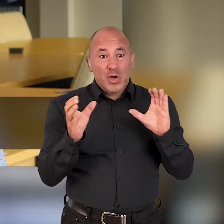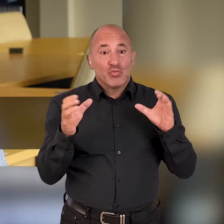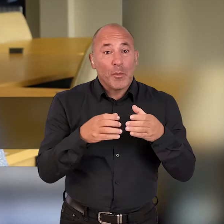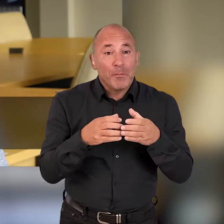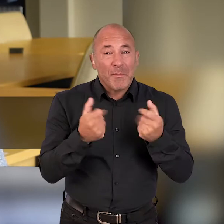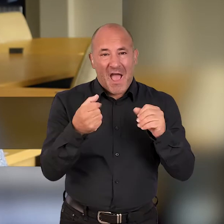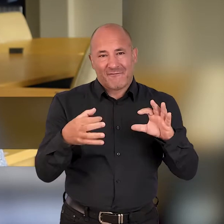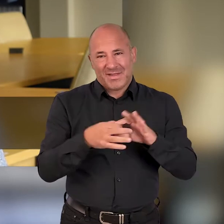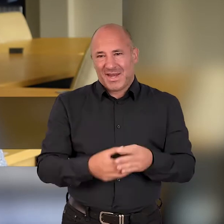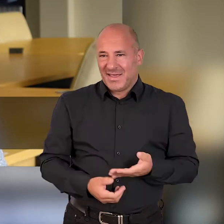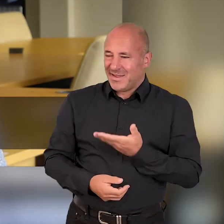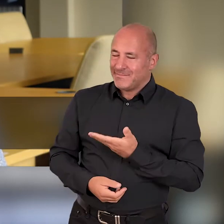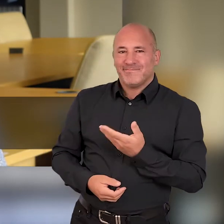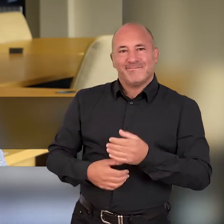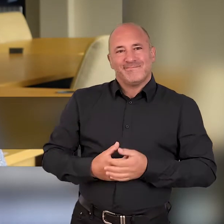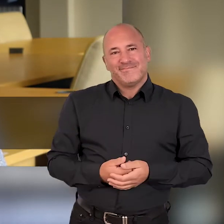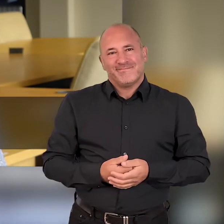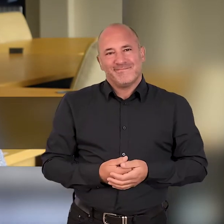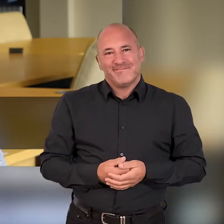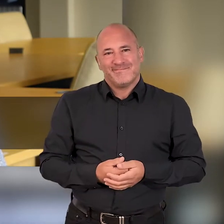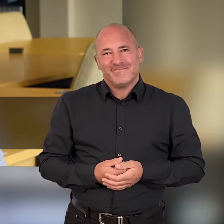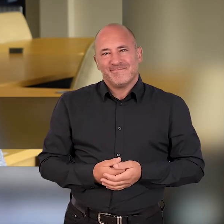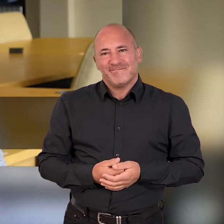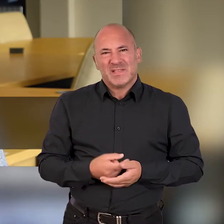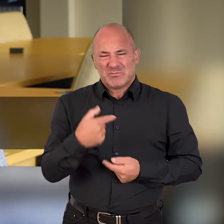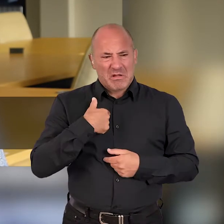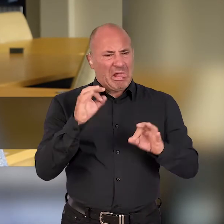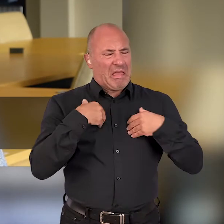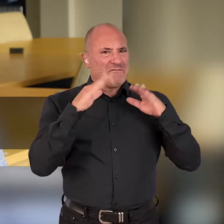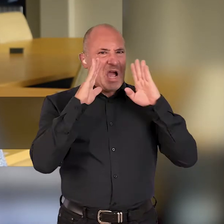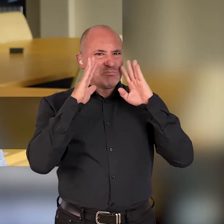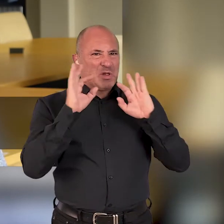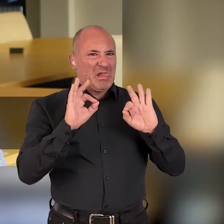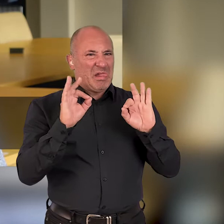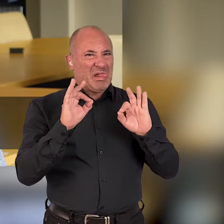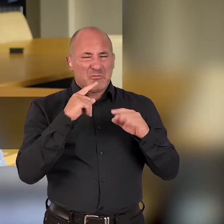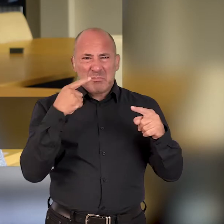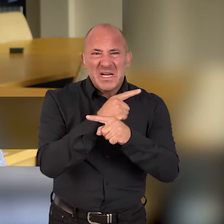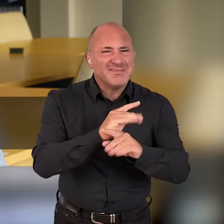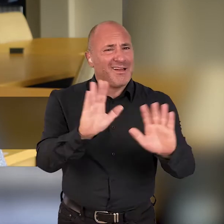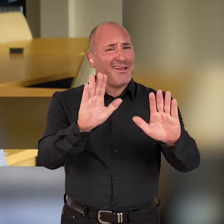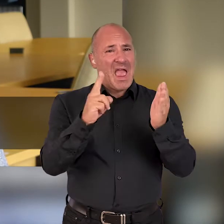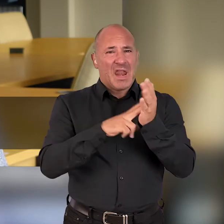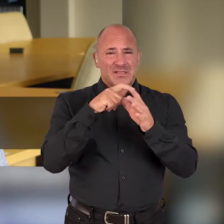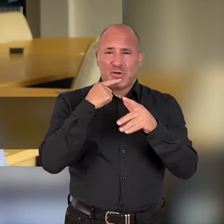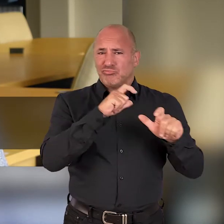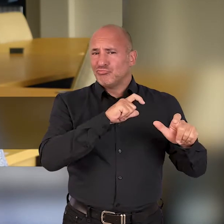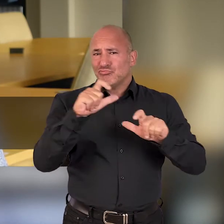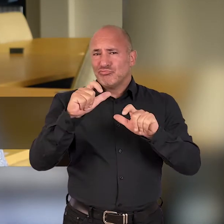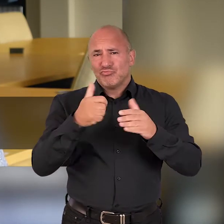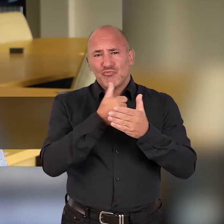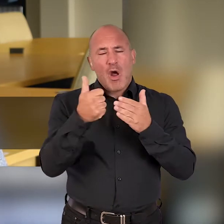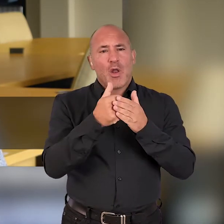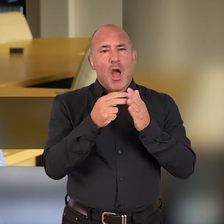You can join the group by following the link on the screen. But if you aren't on Facebook, you won't miss out. The NAC